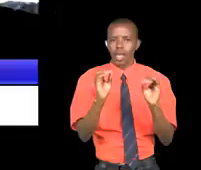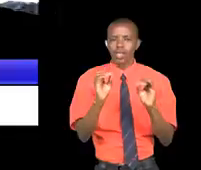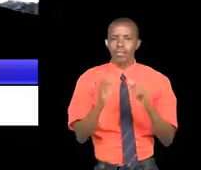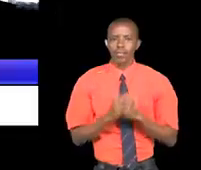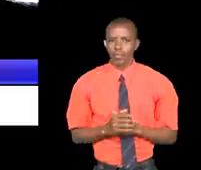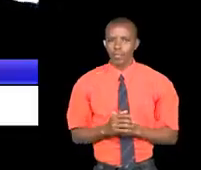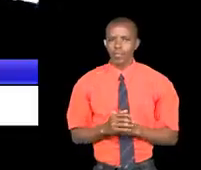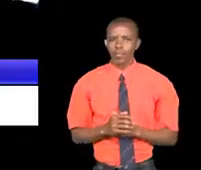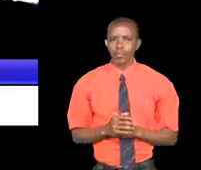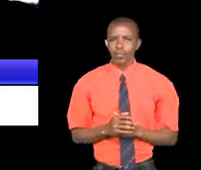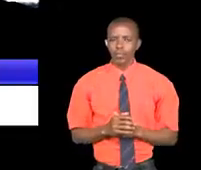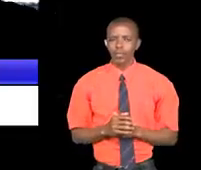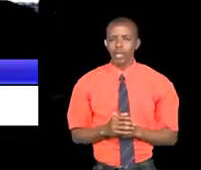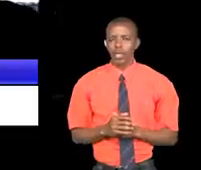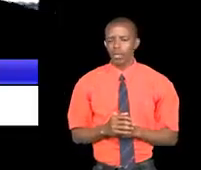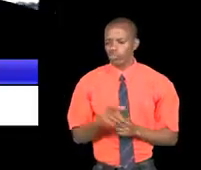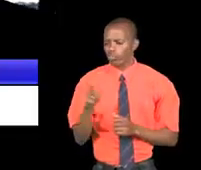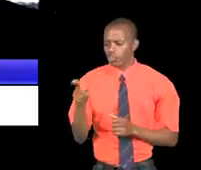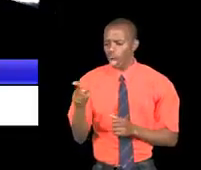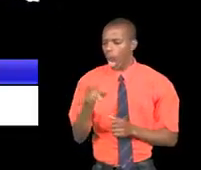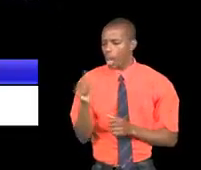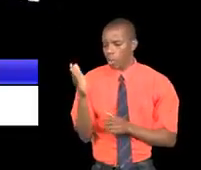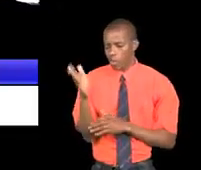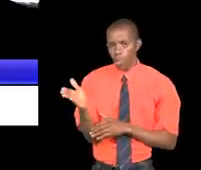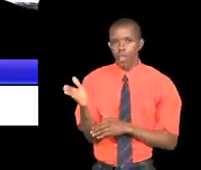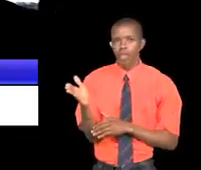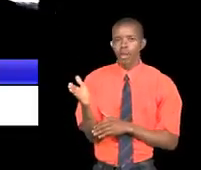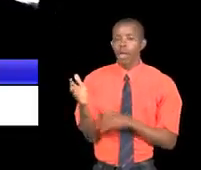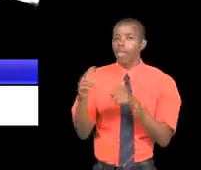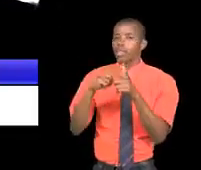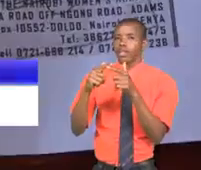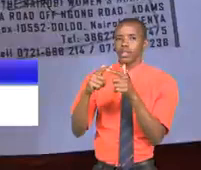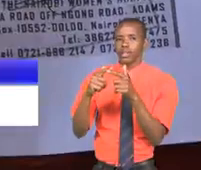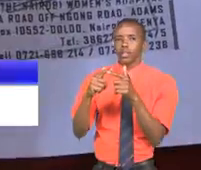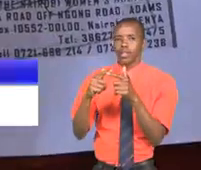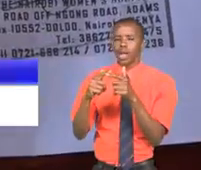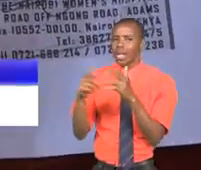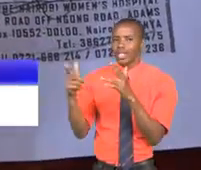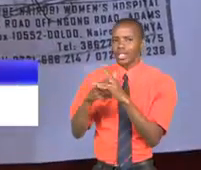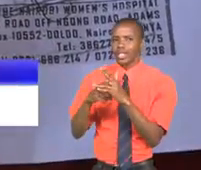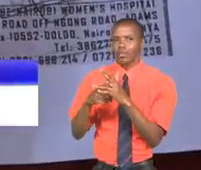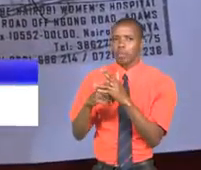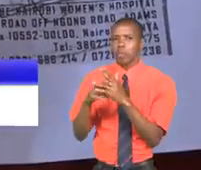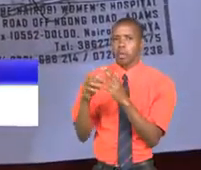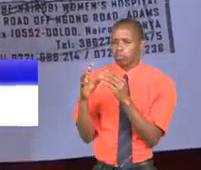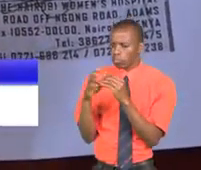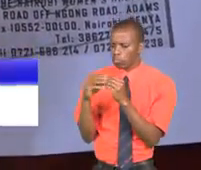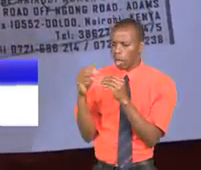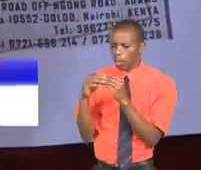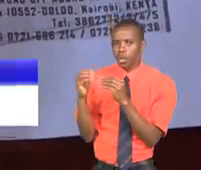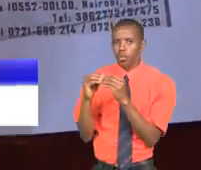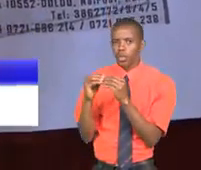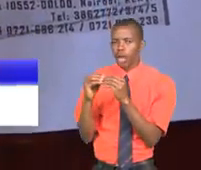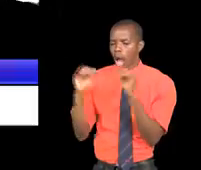predator. Michelle ako hapo kwa hapo na mimi niko hapo. Alafu anaanza kunishikashika. Sasa siku